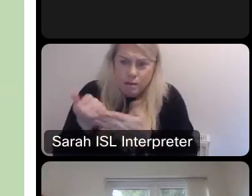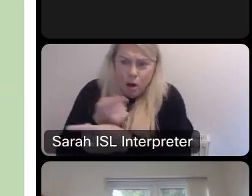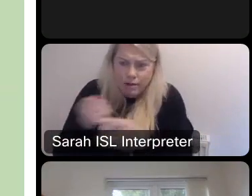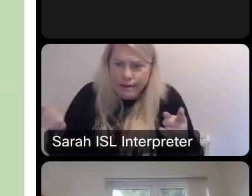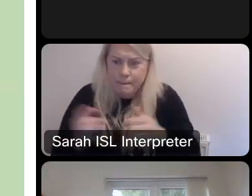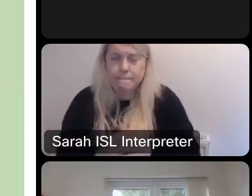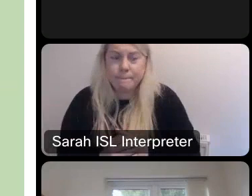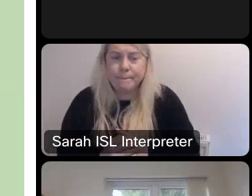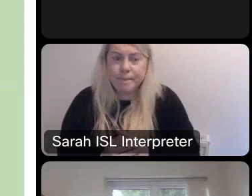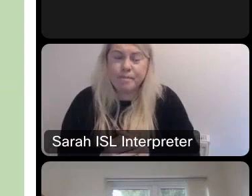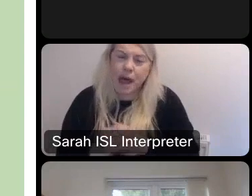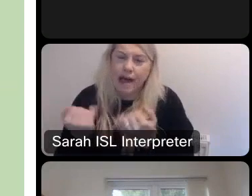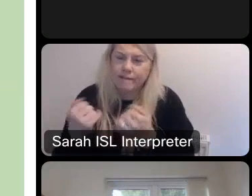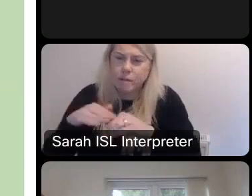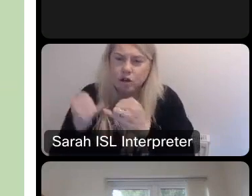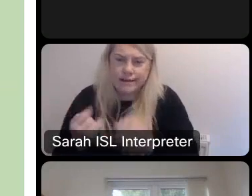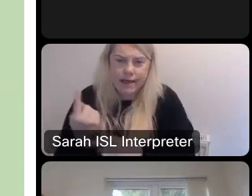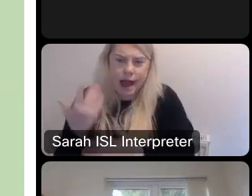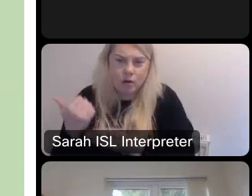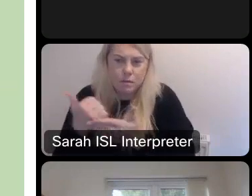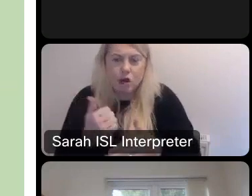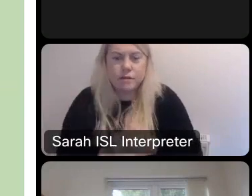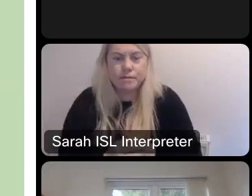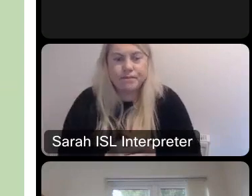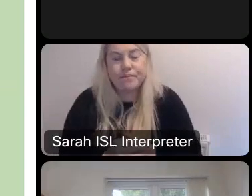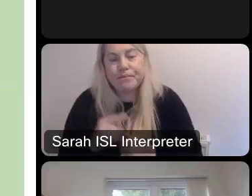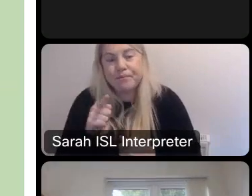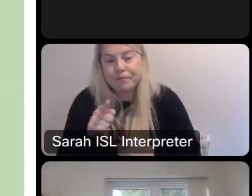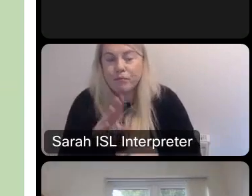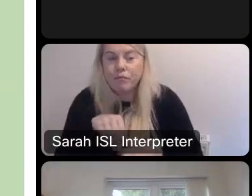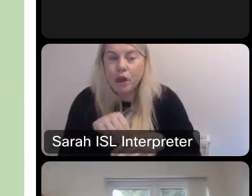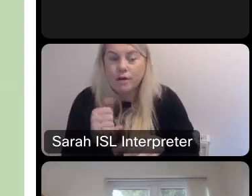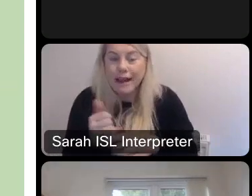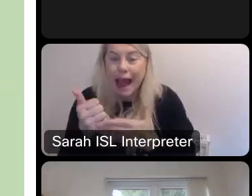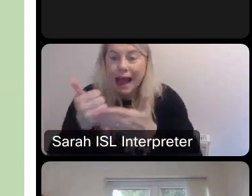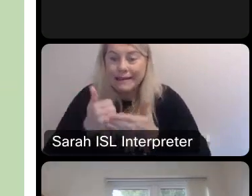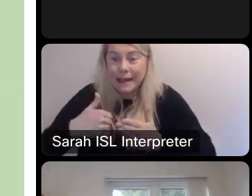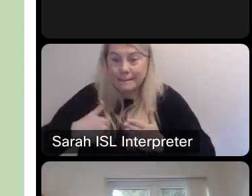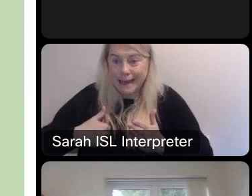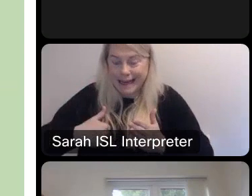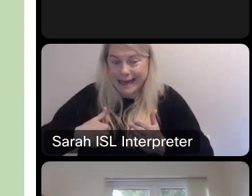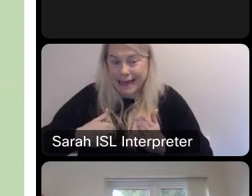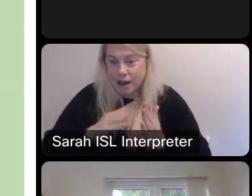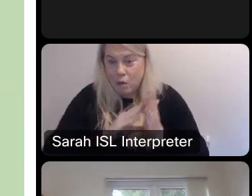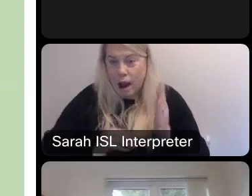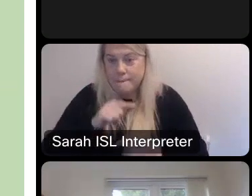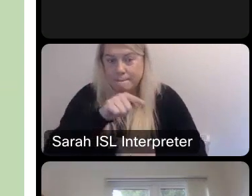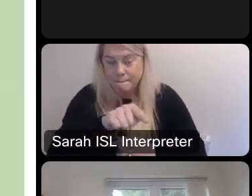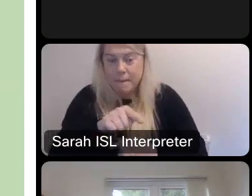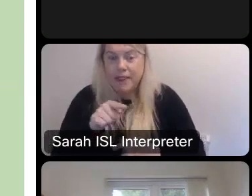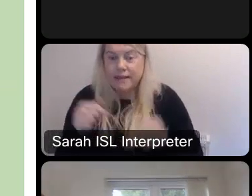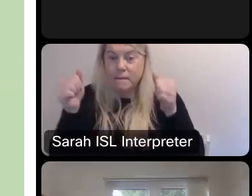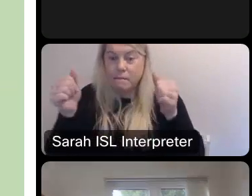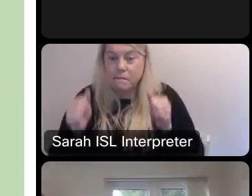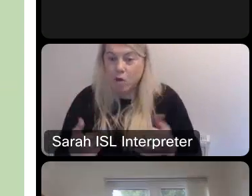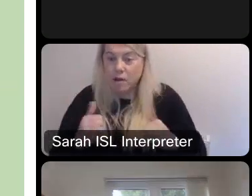people in a bit more detail. So this is also included on the Assist Me resource. And just to say, this poster might be